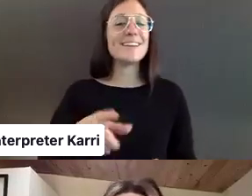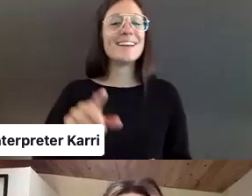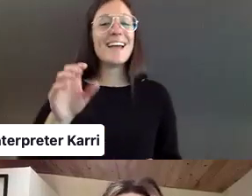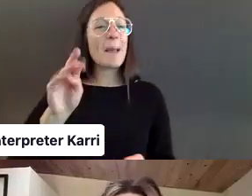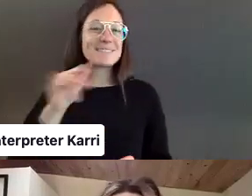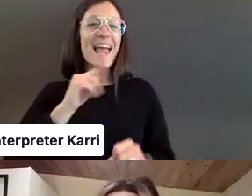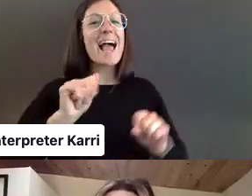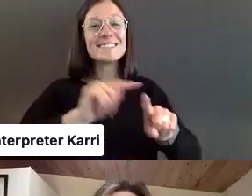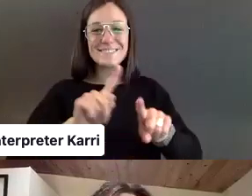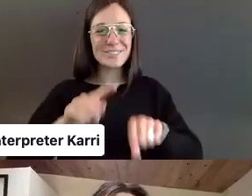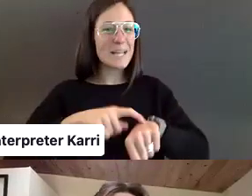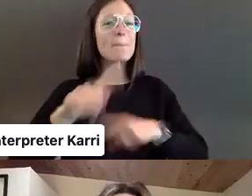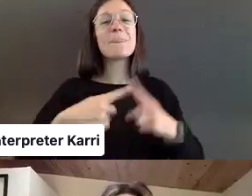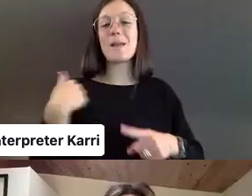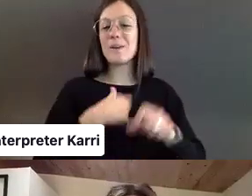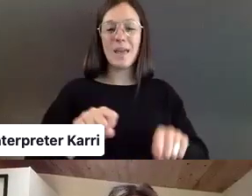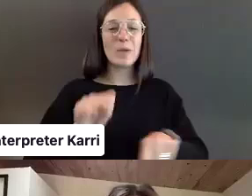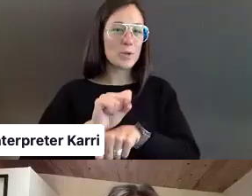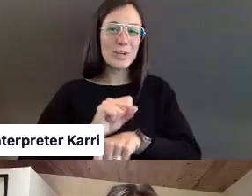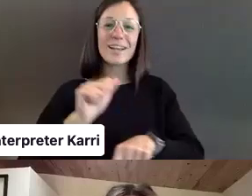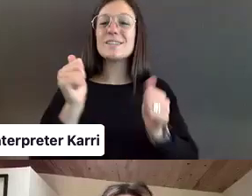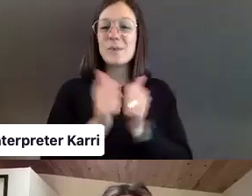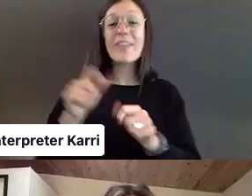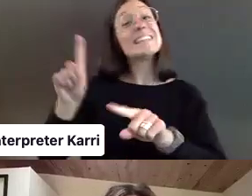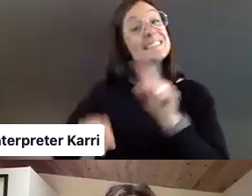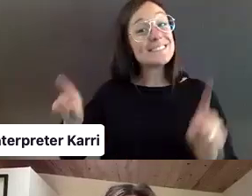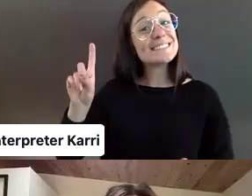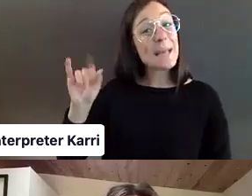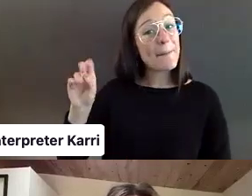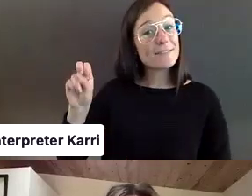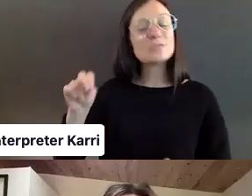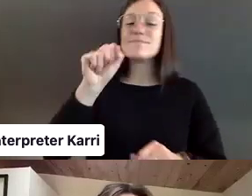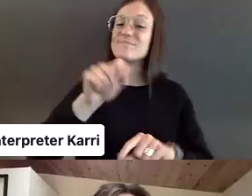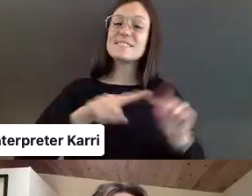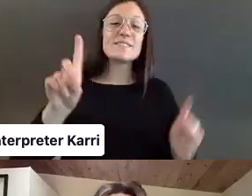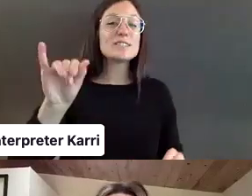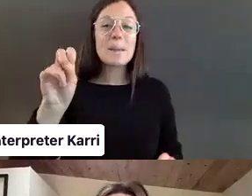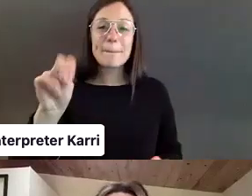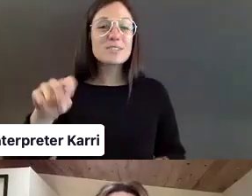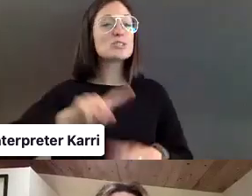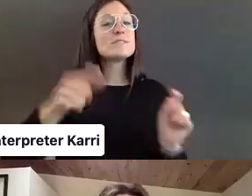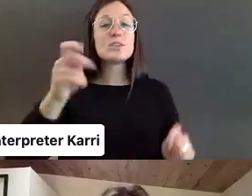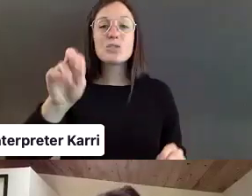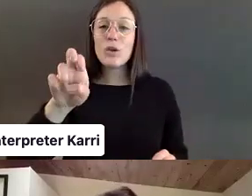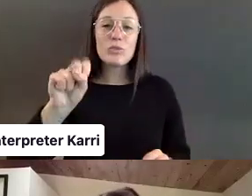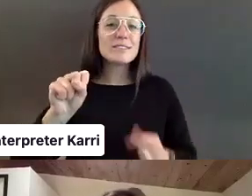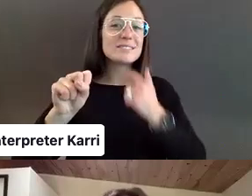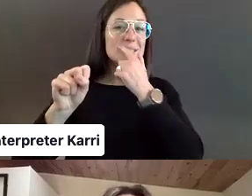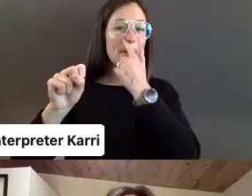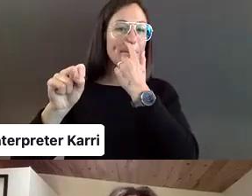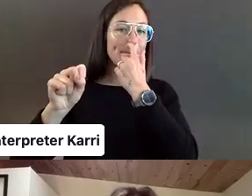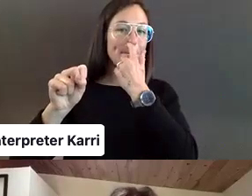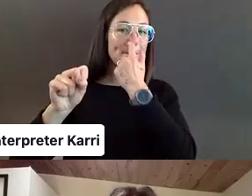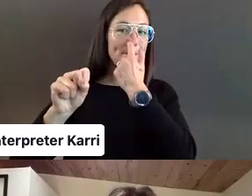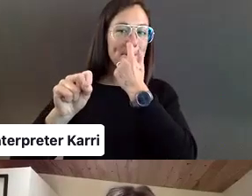get to work together. We get in varying dimensions. Different dynamics. Yeah. Different dimensions, different genres.